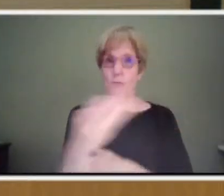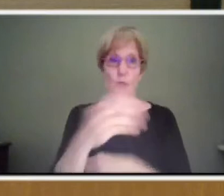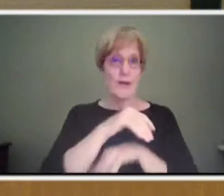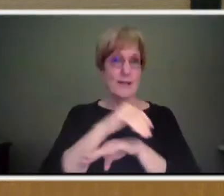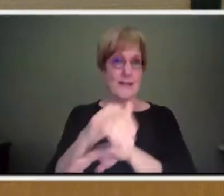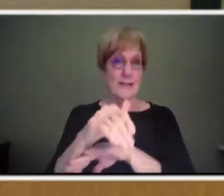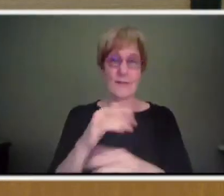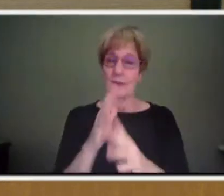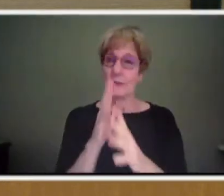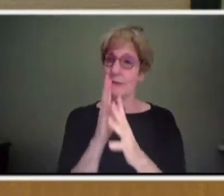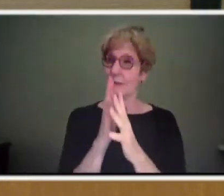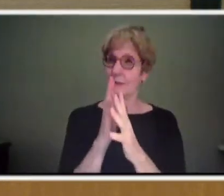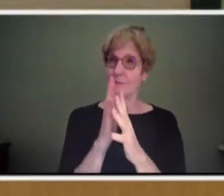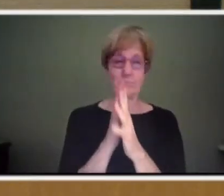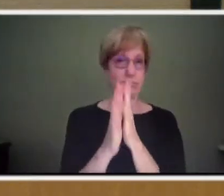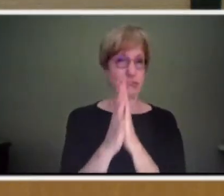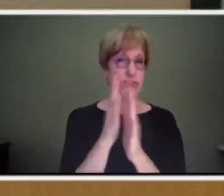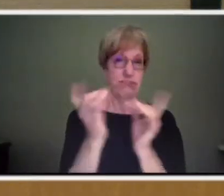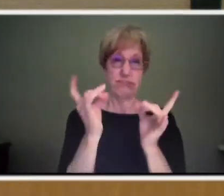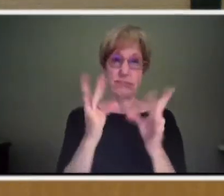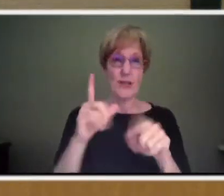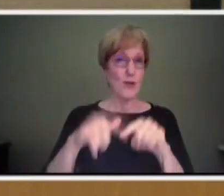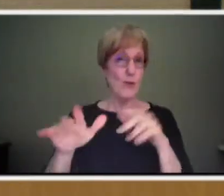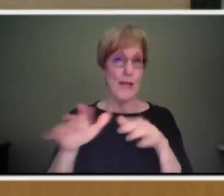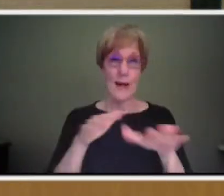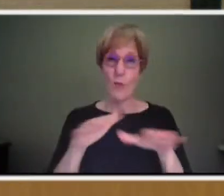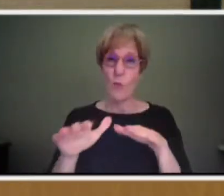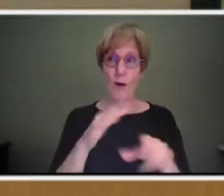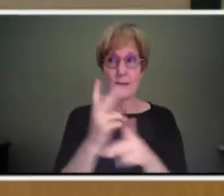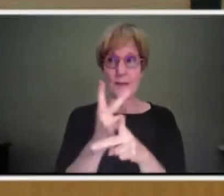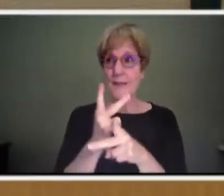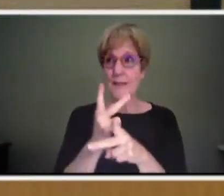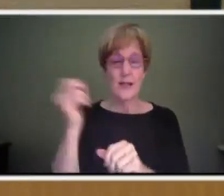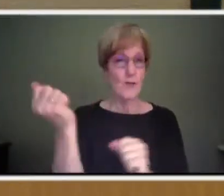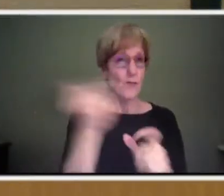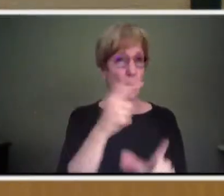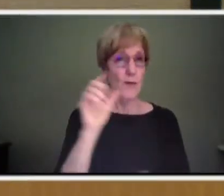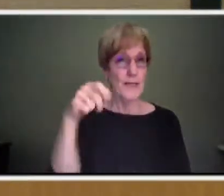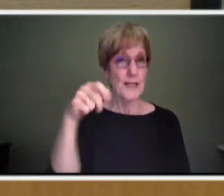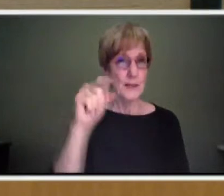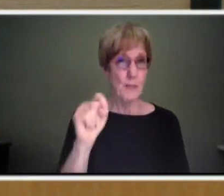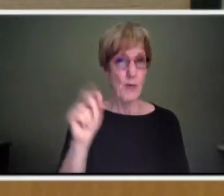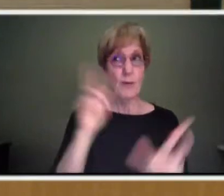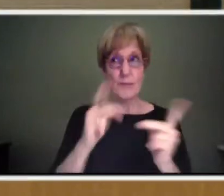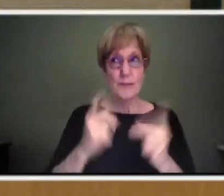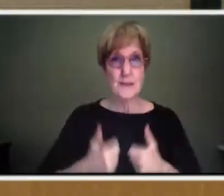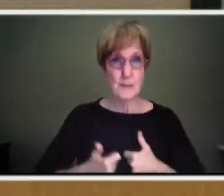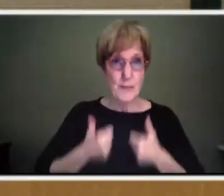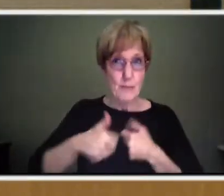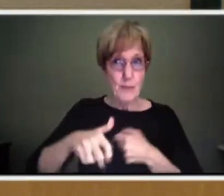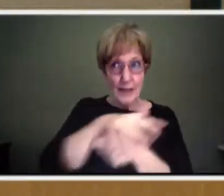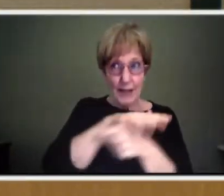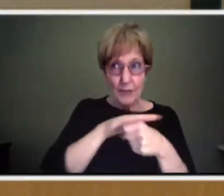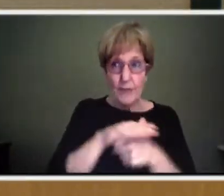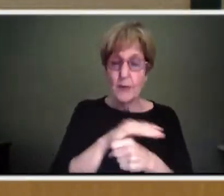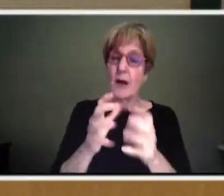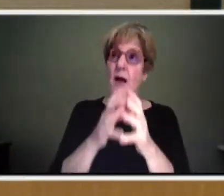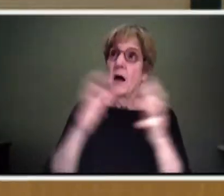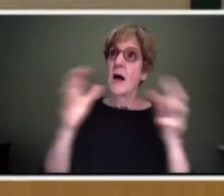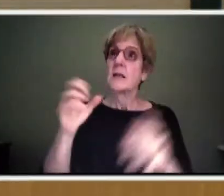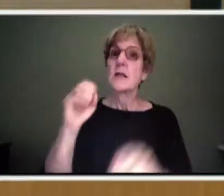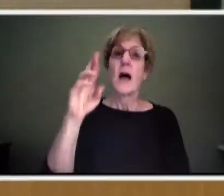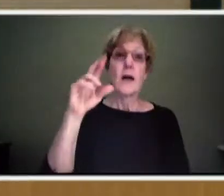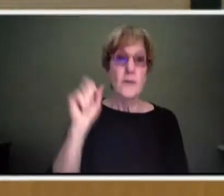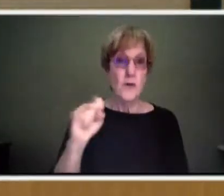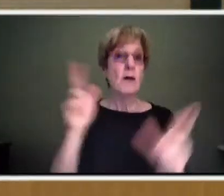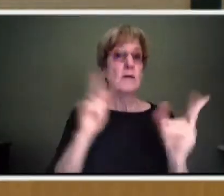here to serve all these residents, which means whatever goes here, you know, we putting a lot of cars on the street, people driving to the